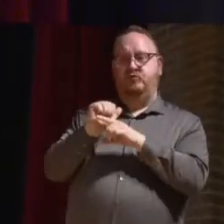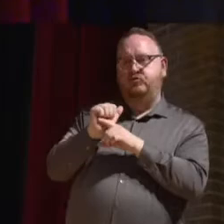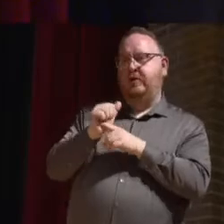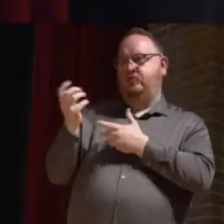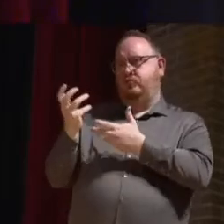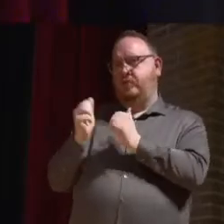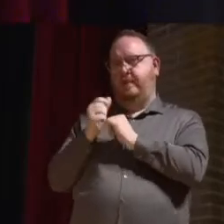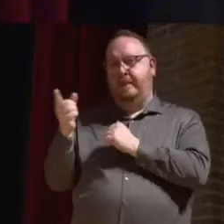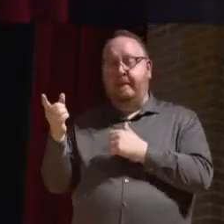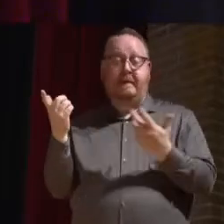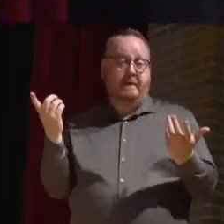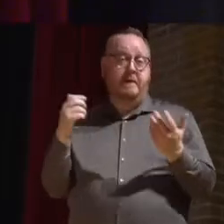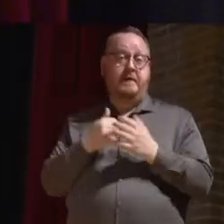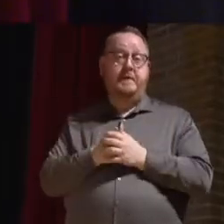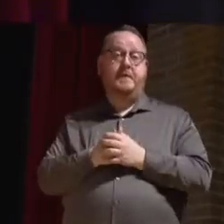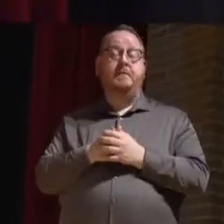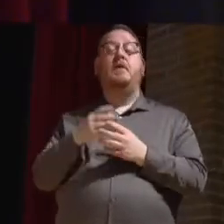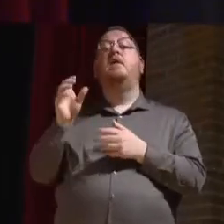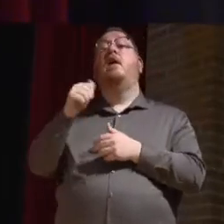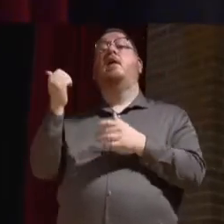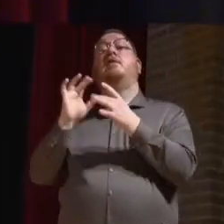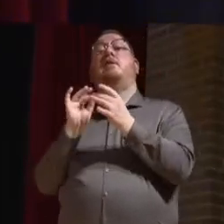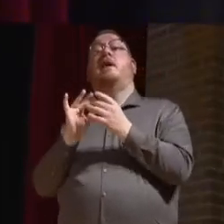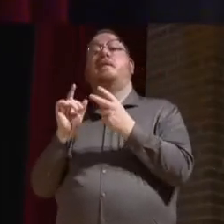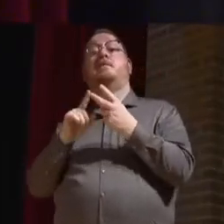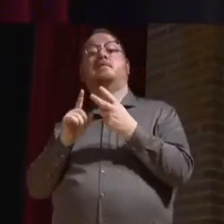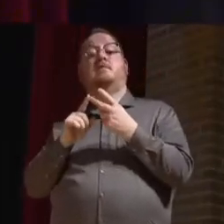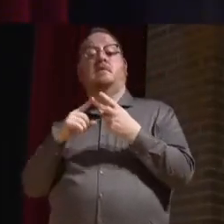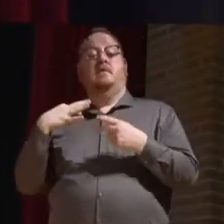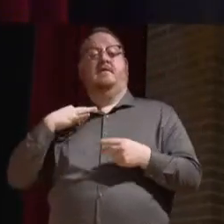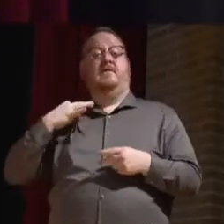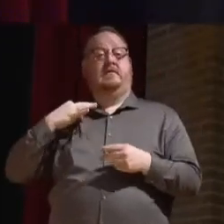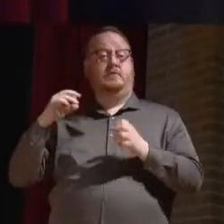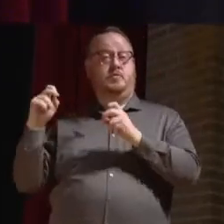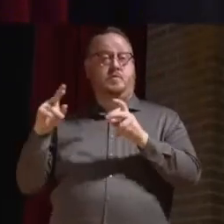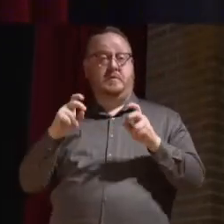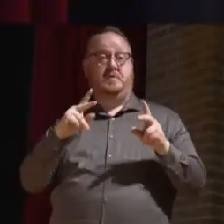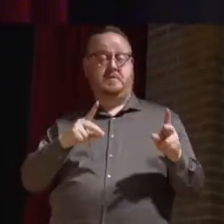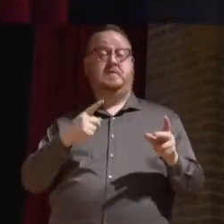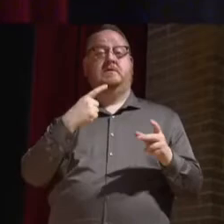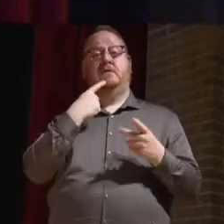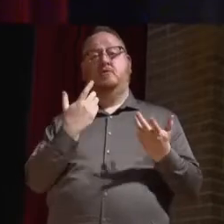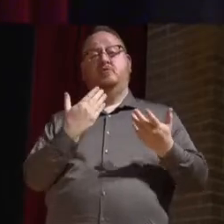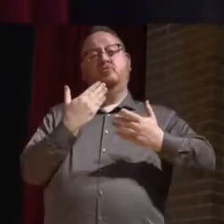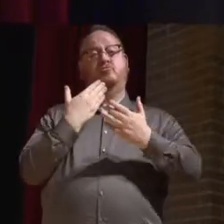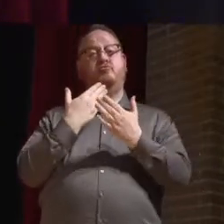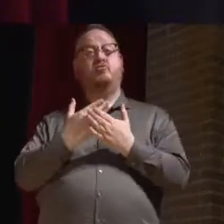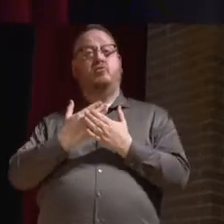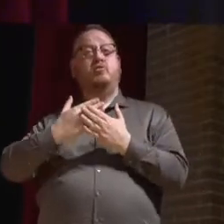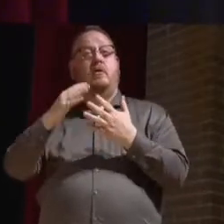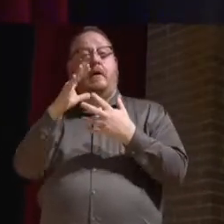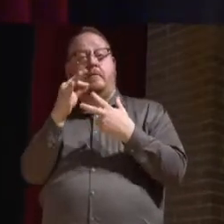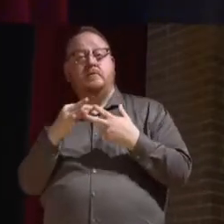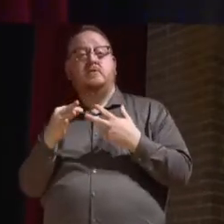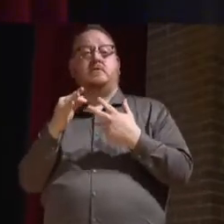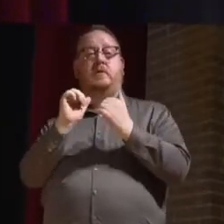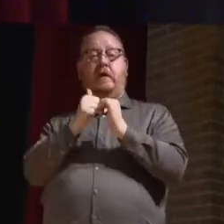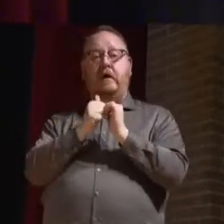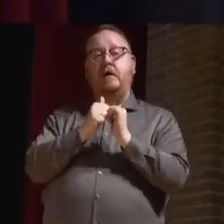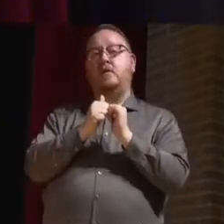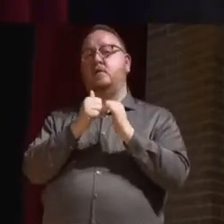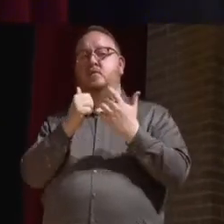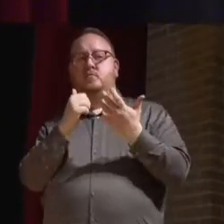just another chat or another comment about volunteer opportunities and so on is a good way to get to know have the